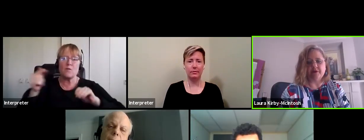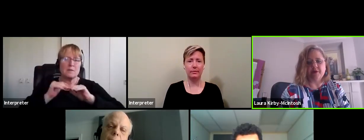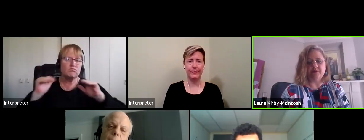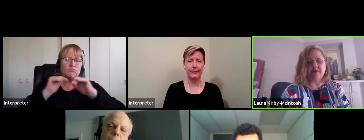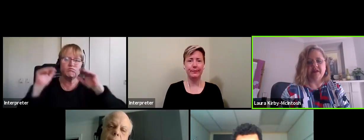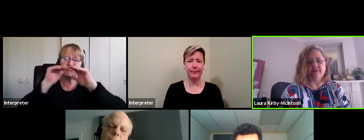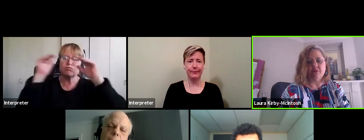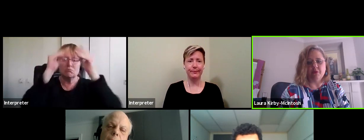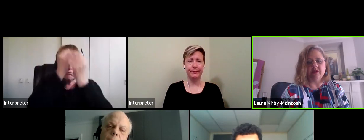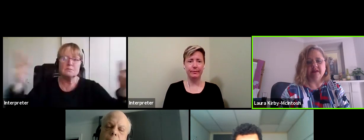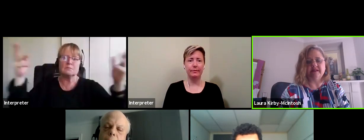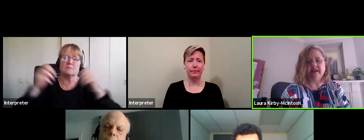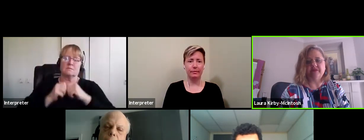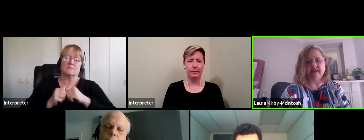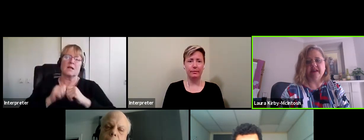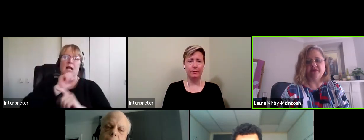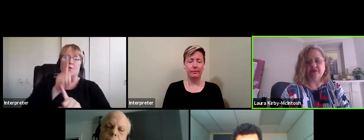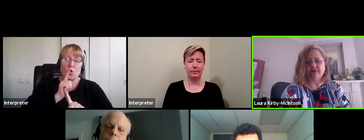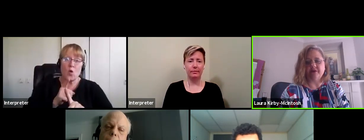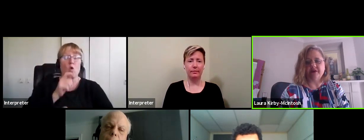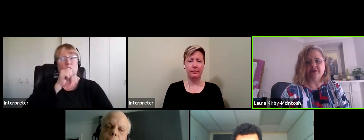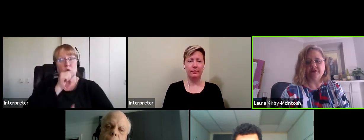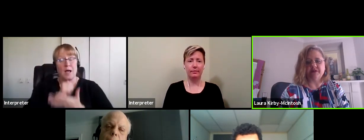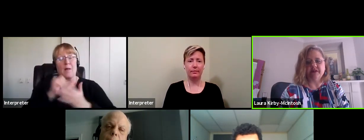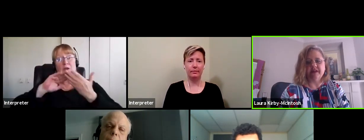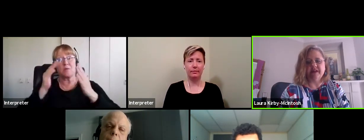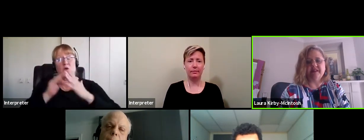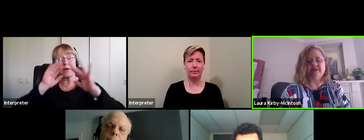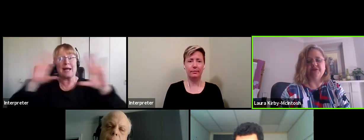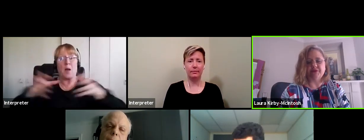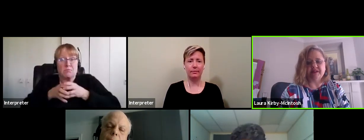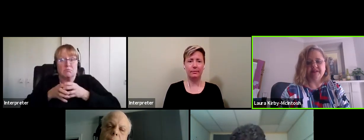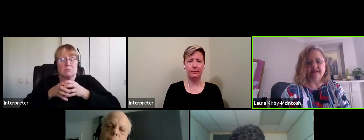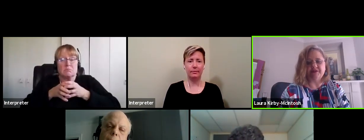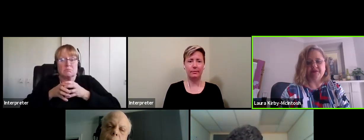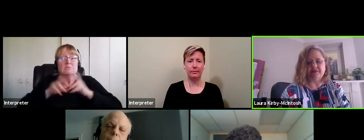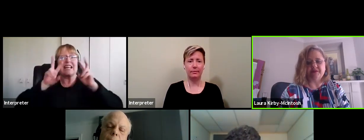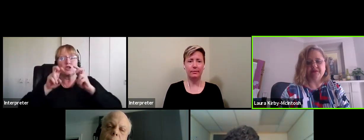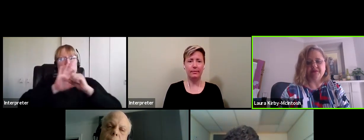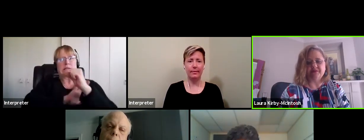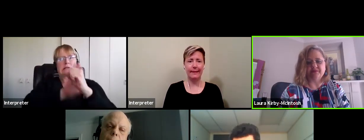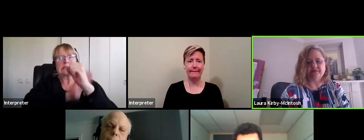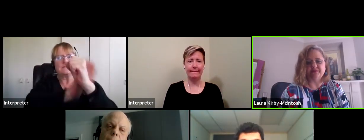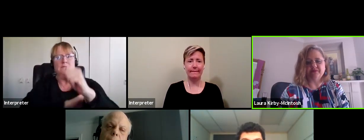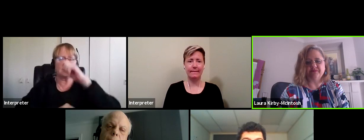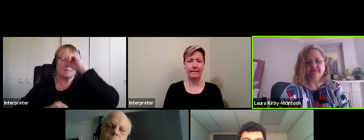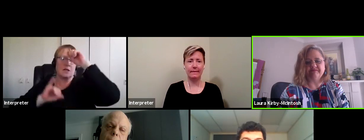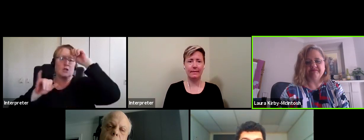helping our community mobilize to advocate for our issues. Thanks for joining us today, James.